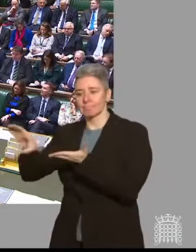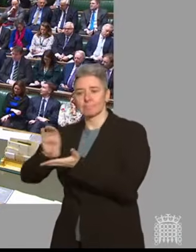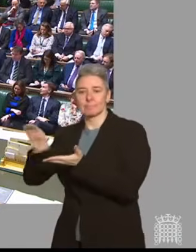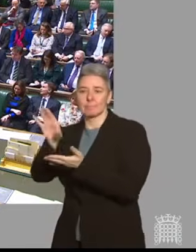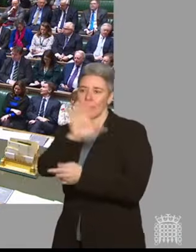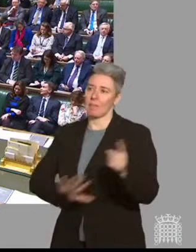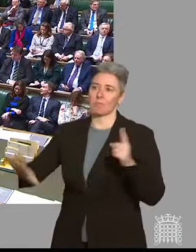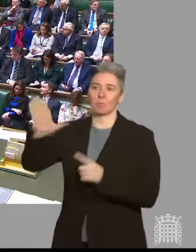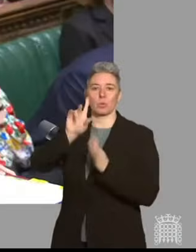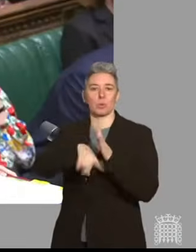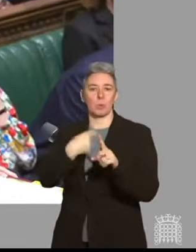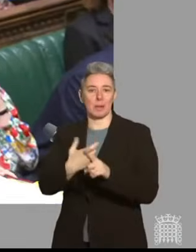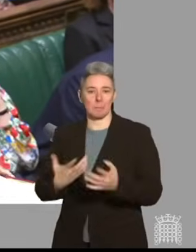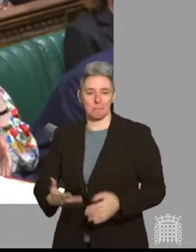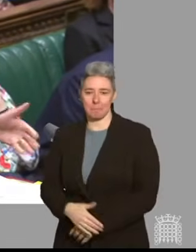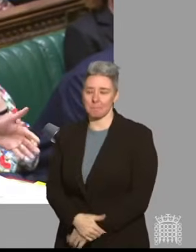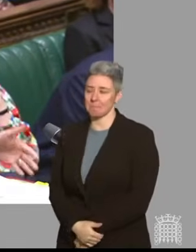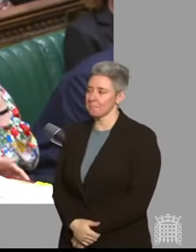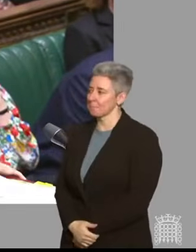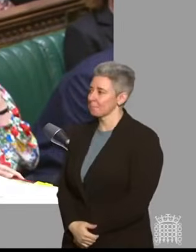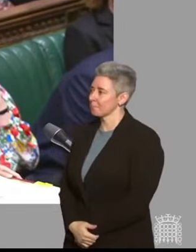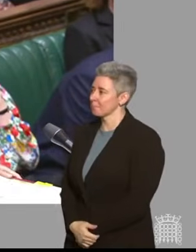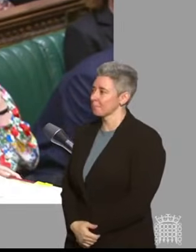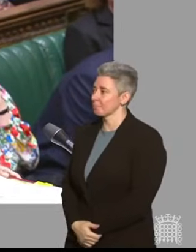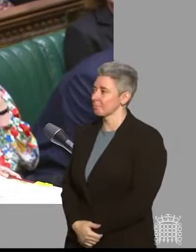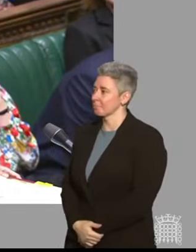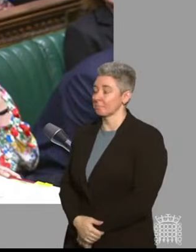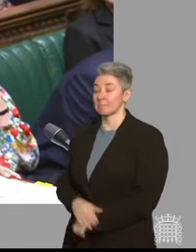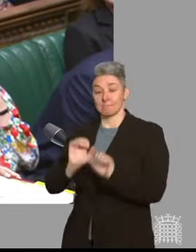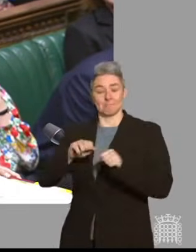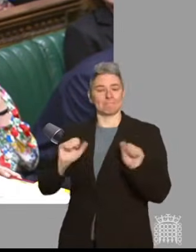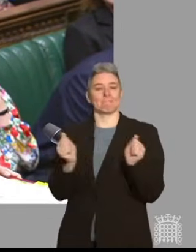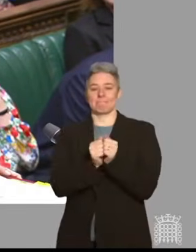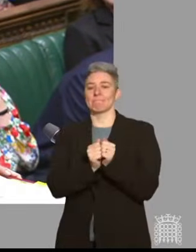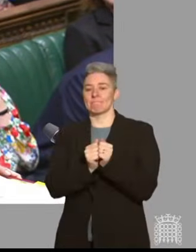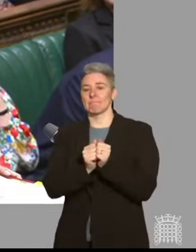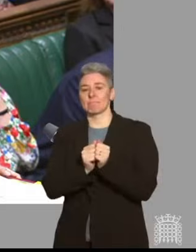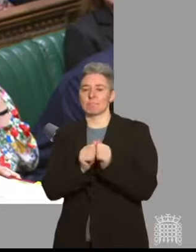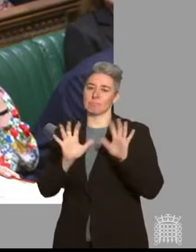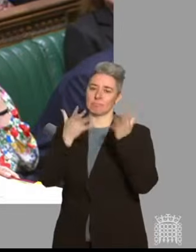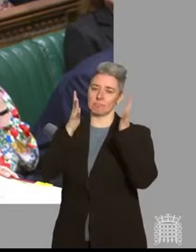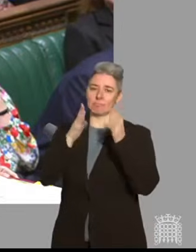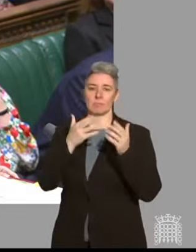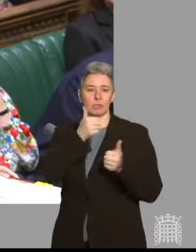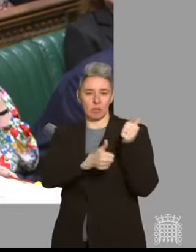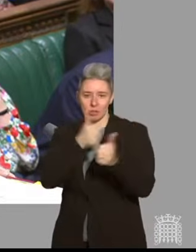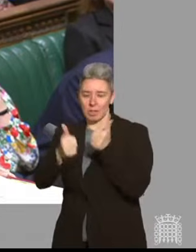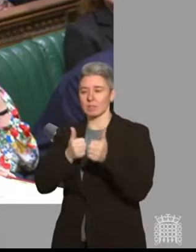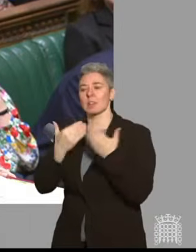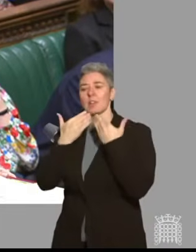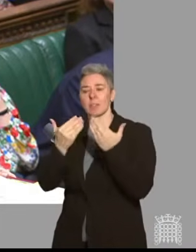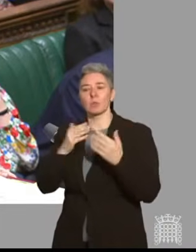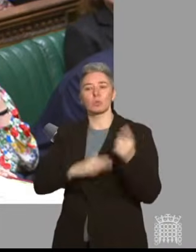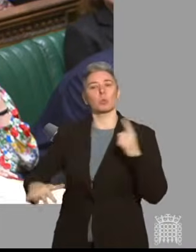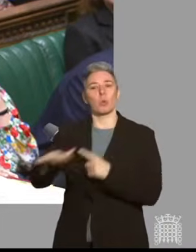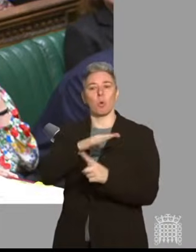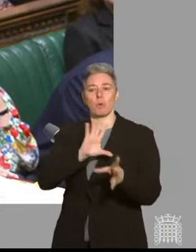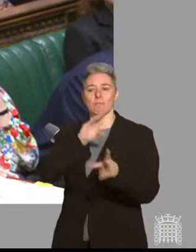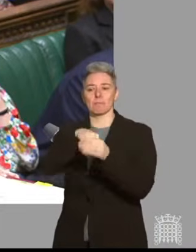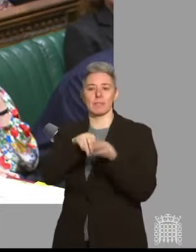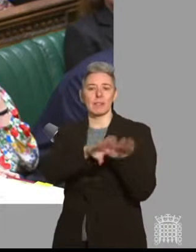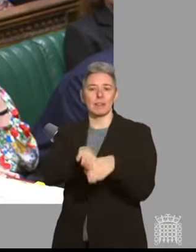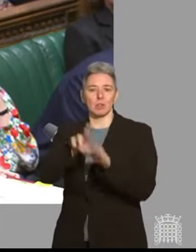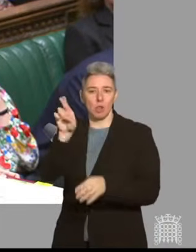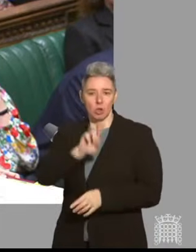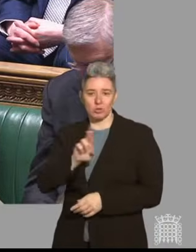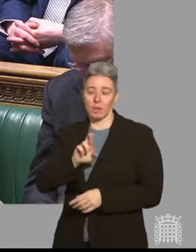offering his congratulations and thanks to everyone involved with the National Lottery. All of us in our constituents have seen the incredible